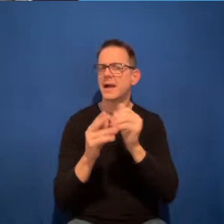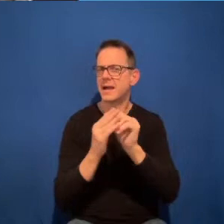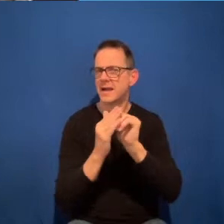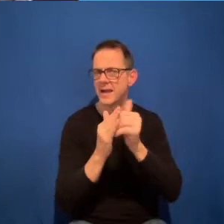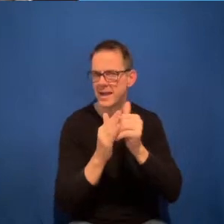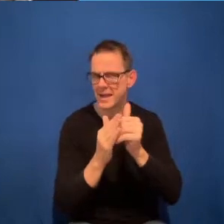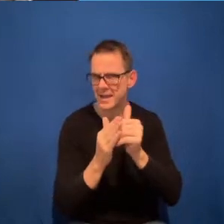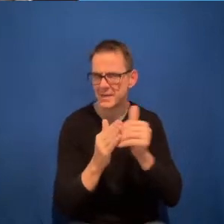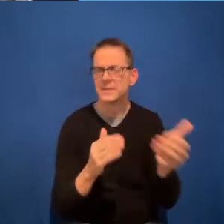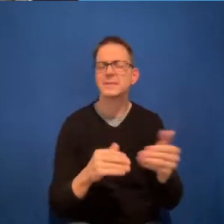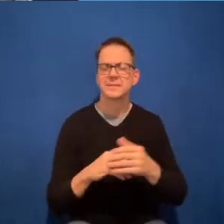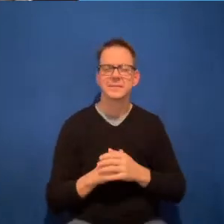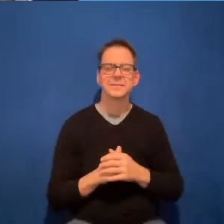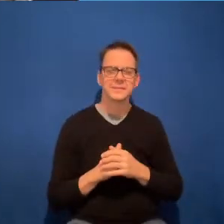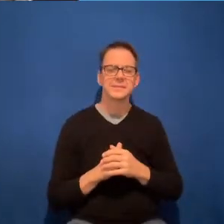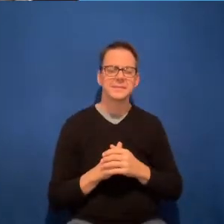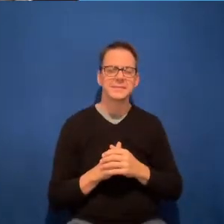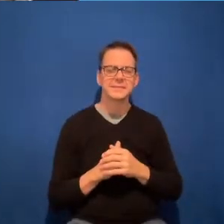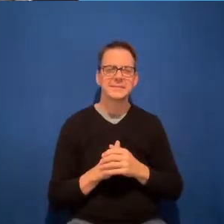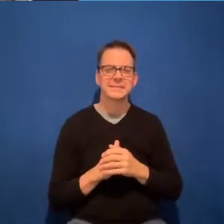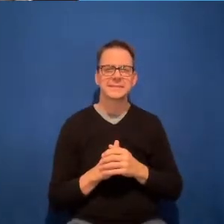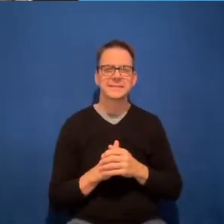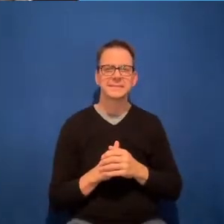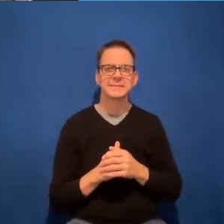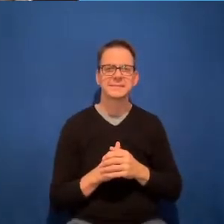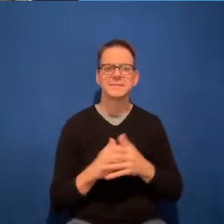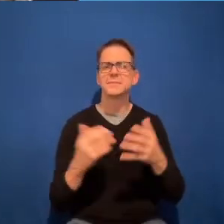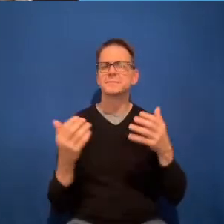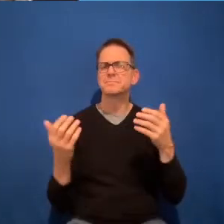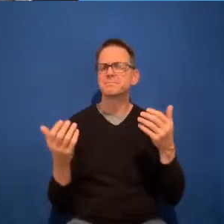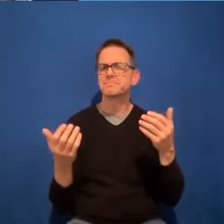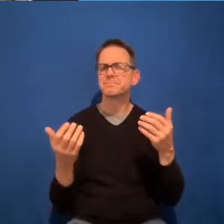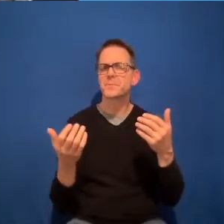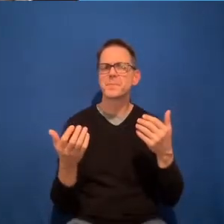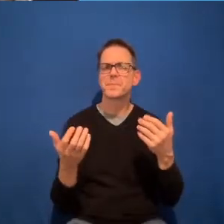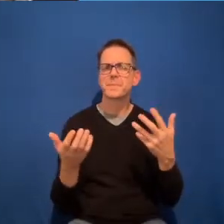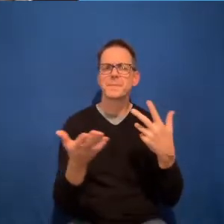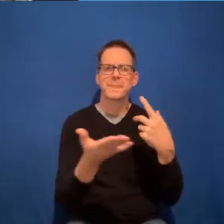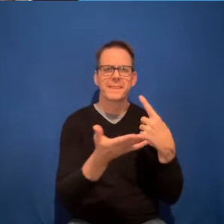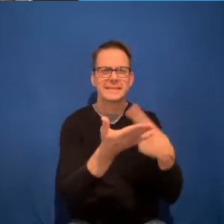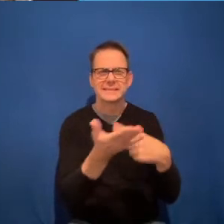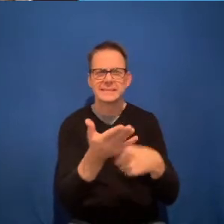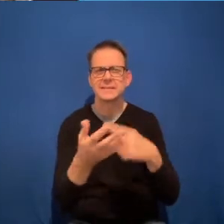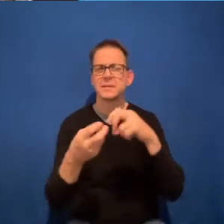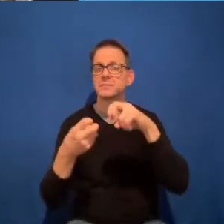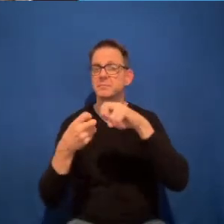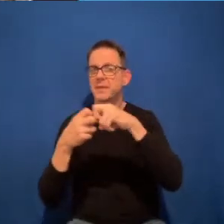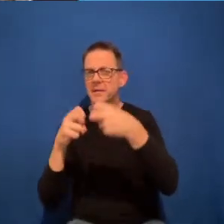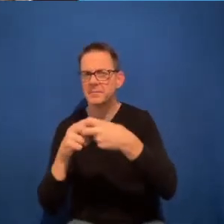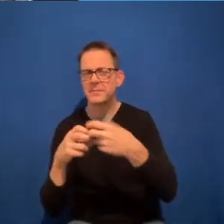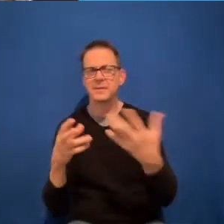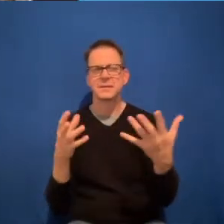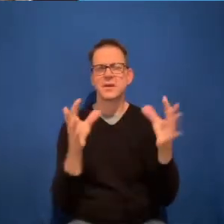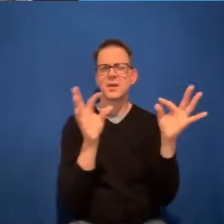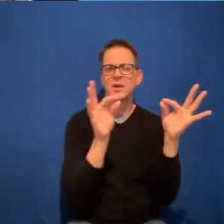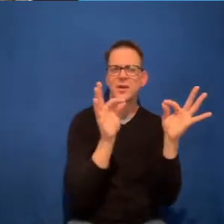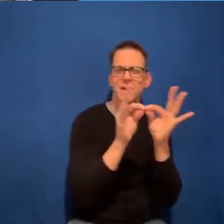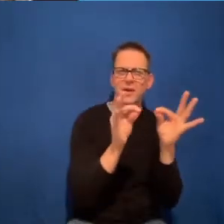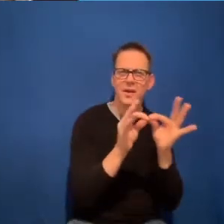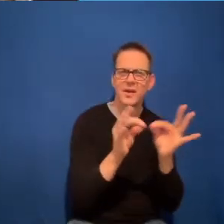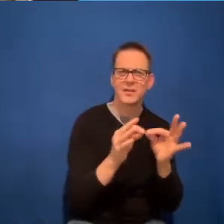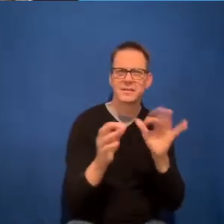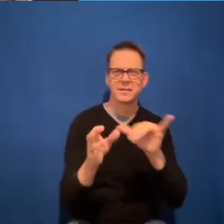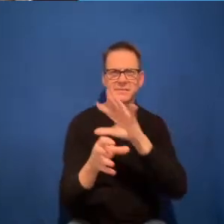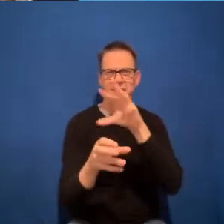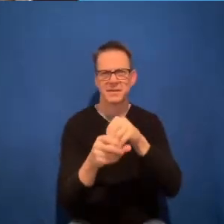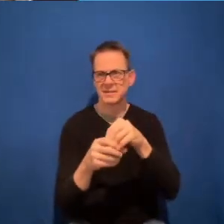about upstream issues and costs that are related to not having that access